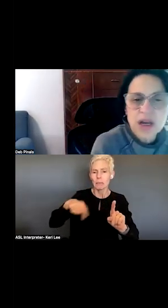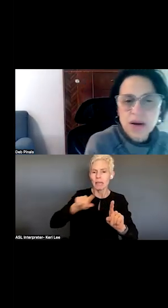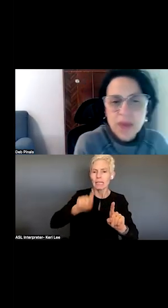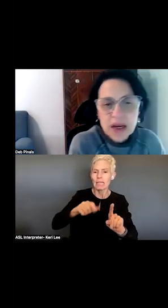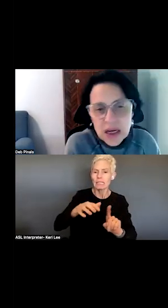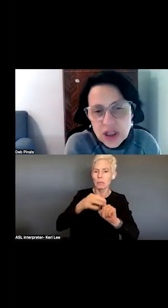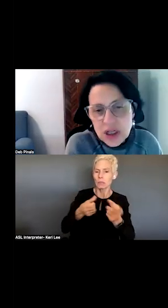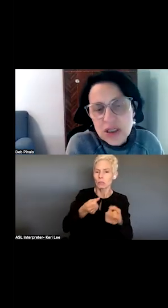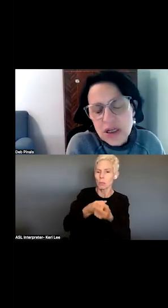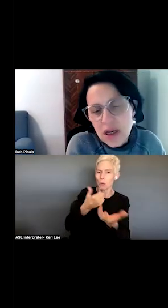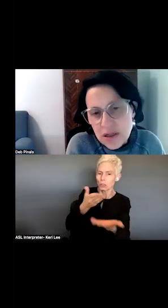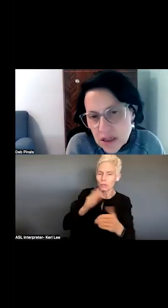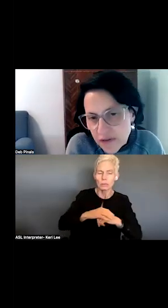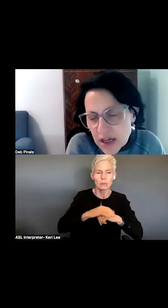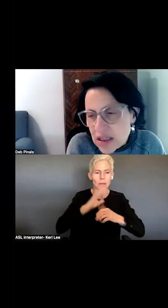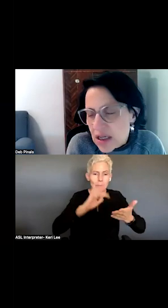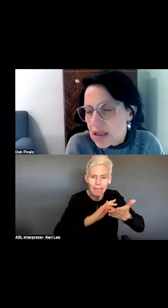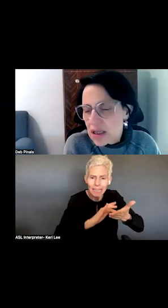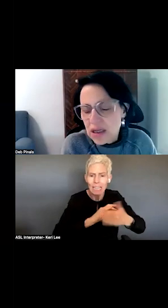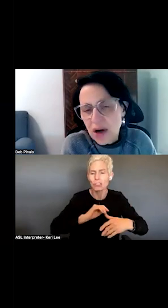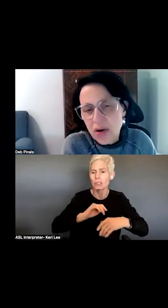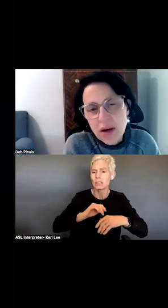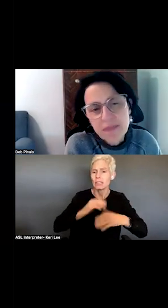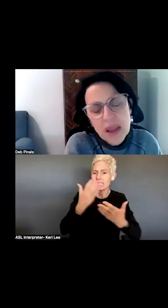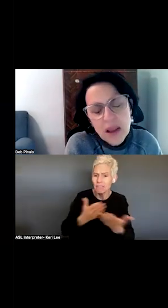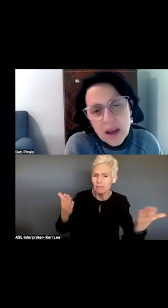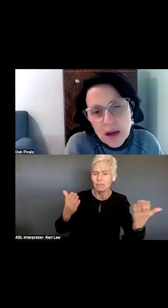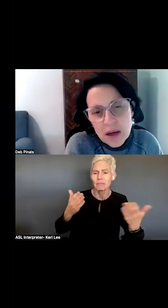services, medications, devices,